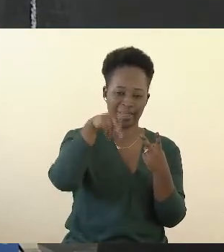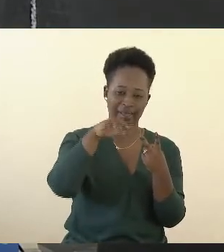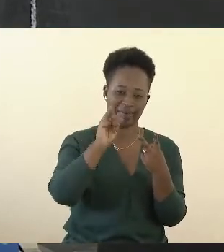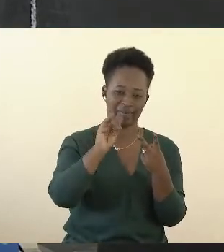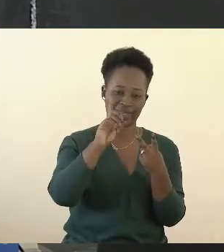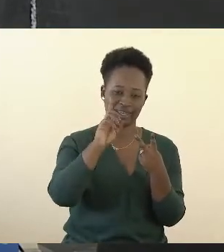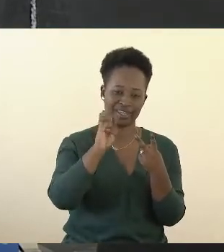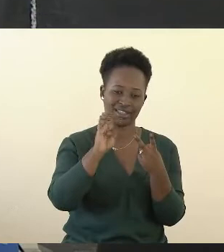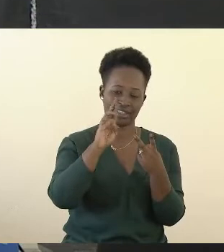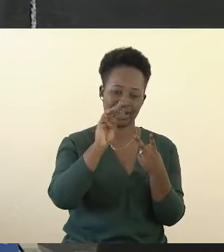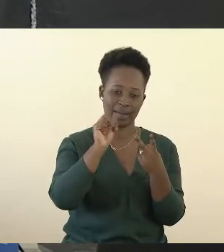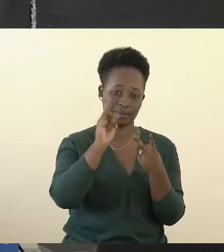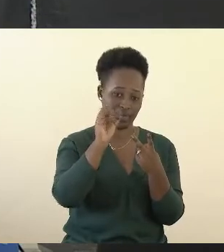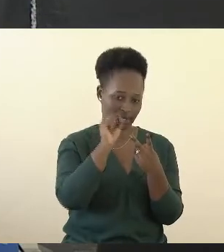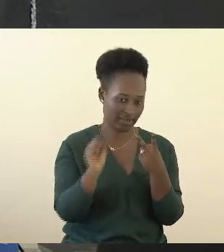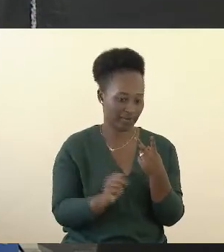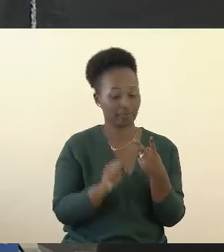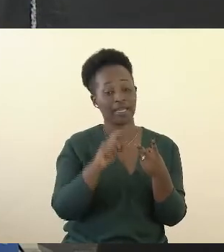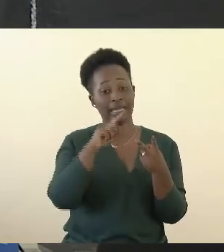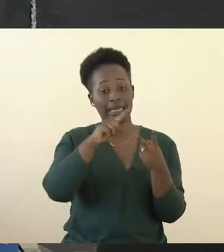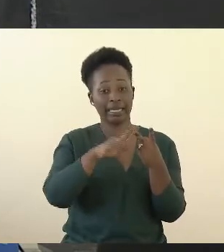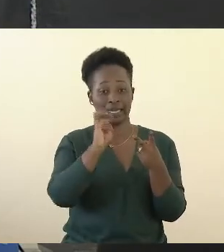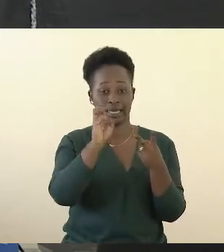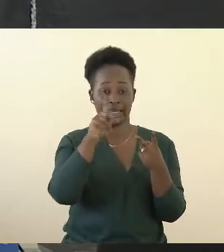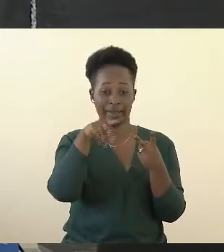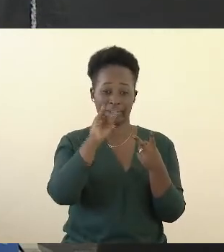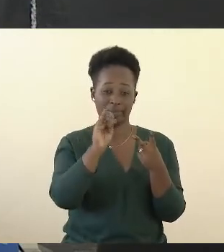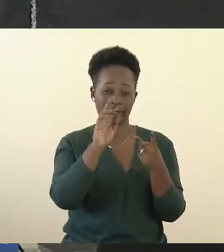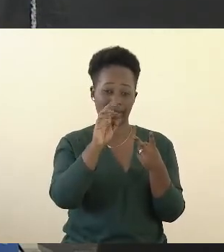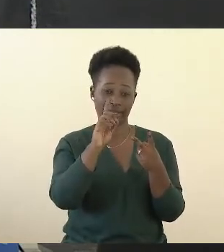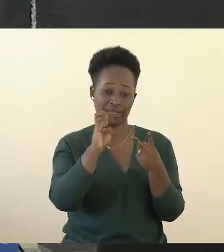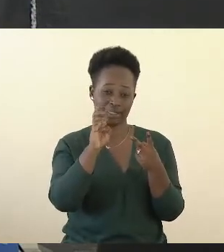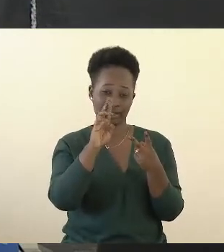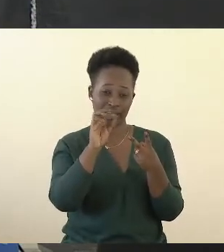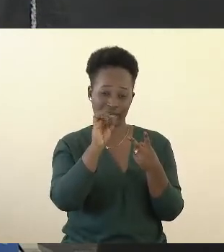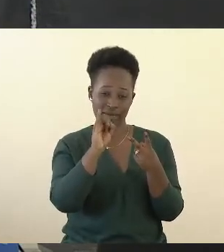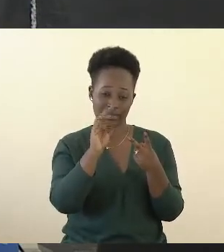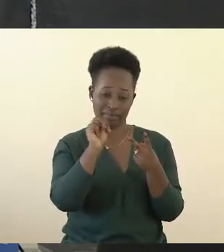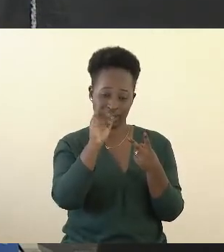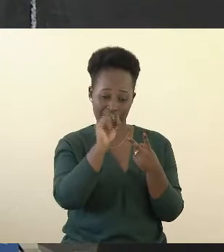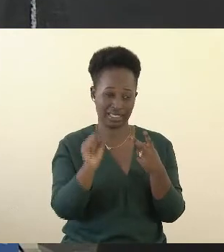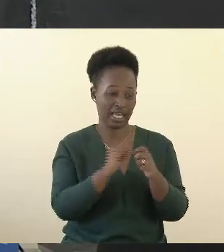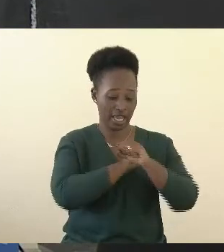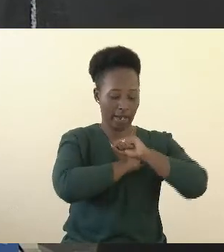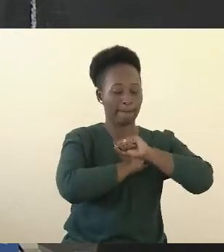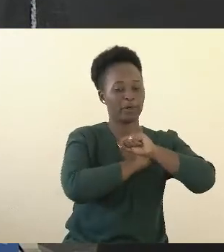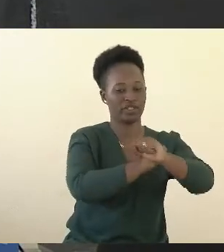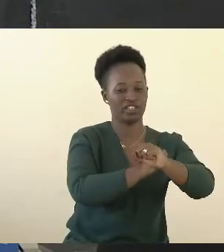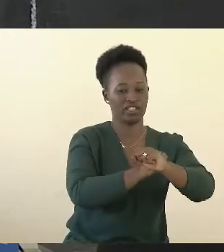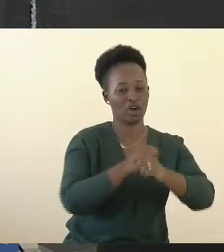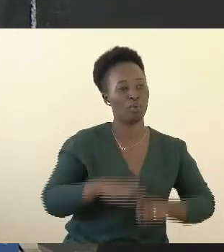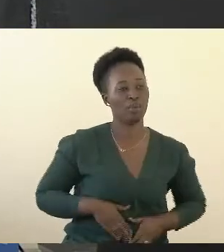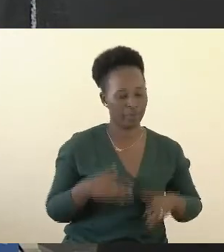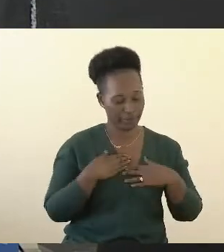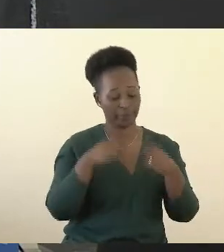We talked about the epidermis plays a function of protective properties. And now we talk about